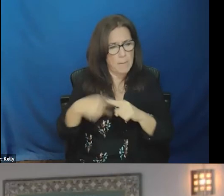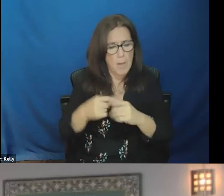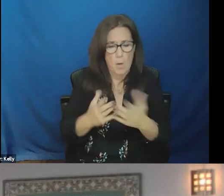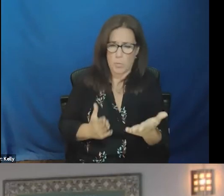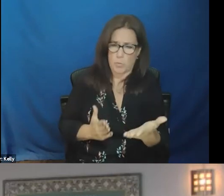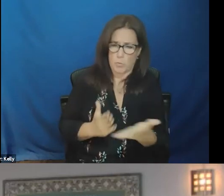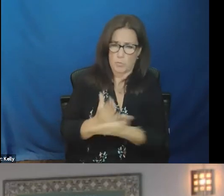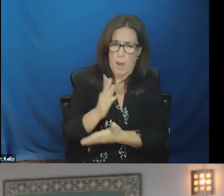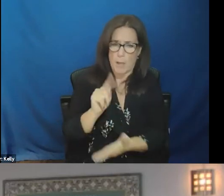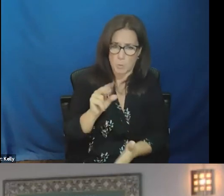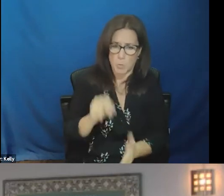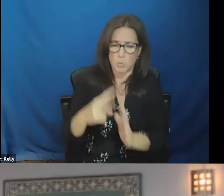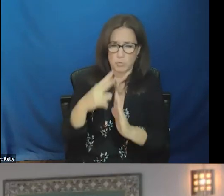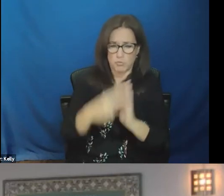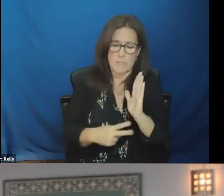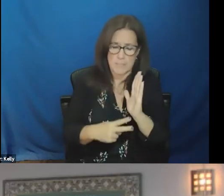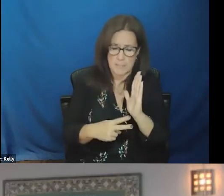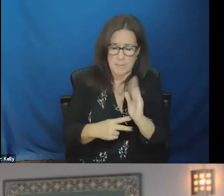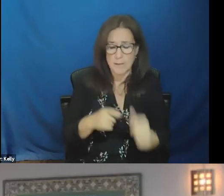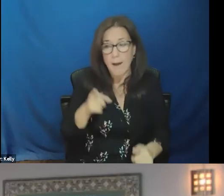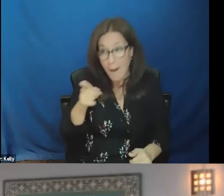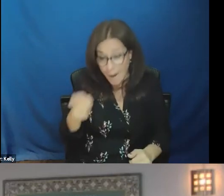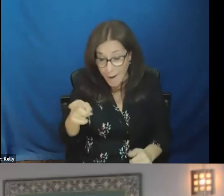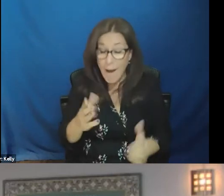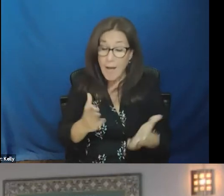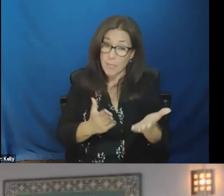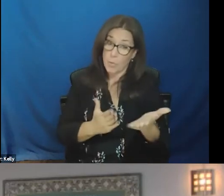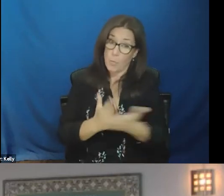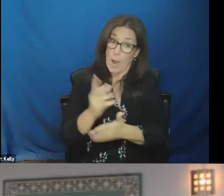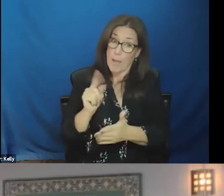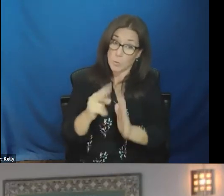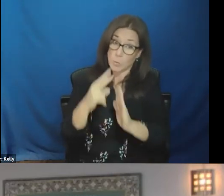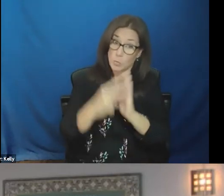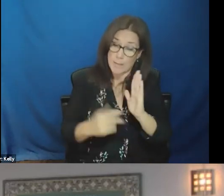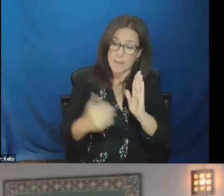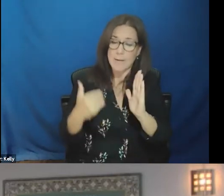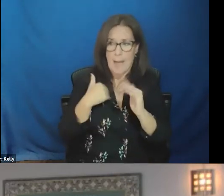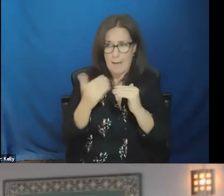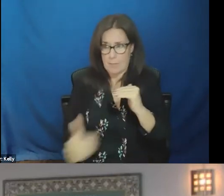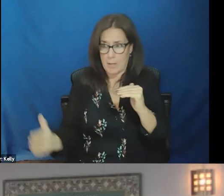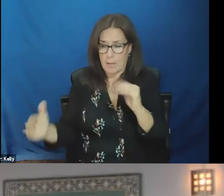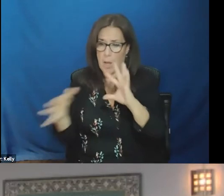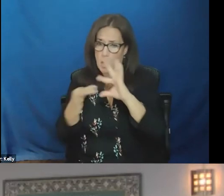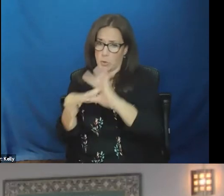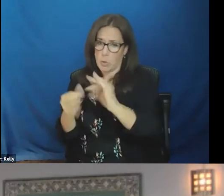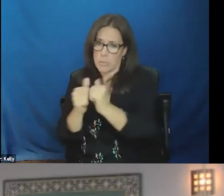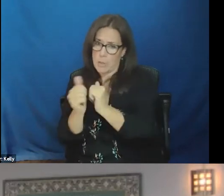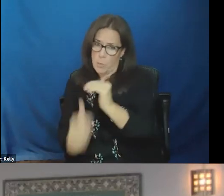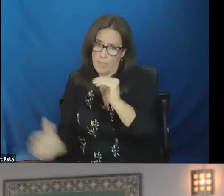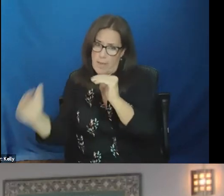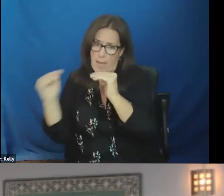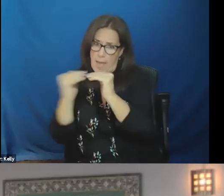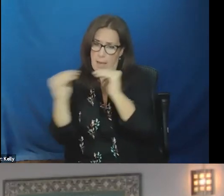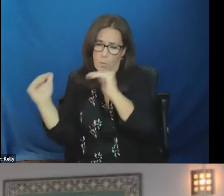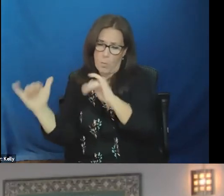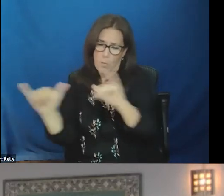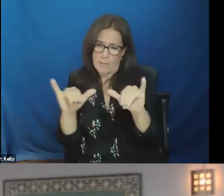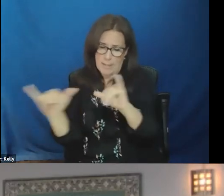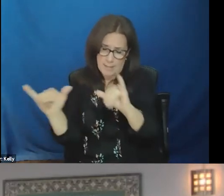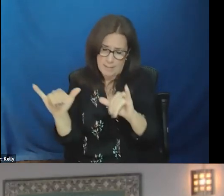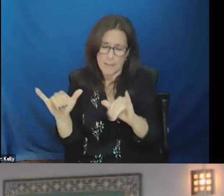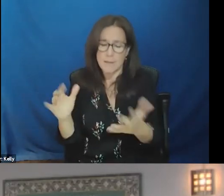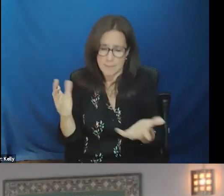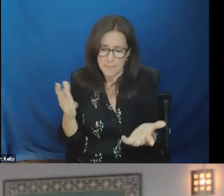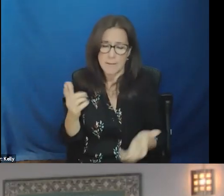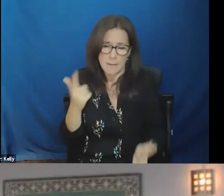have associated with equity because simply of these delays and people don't catch up. So I really am reaching out to